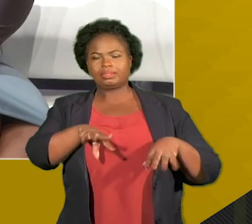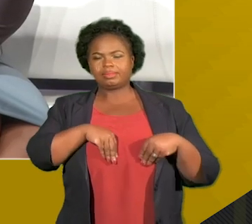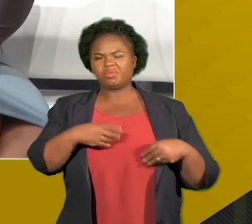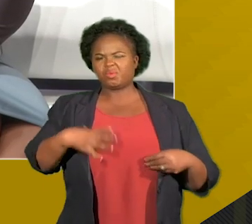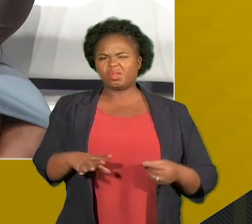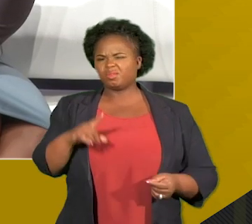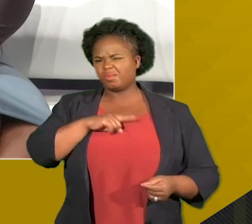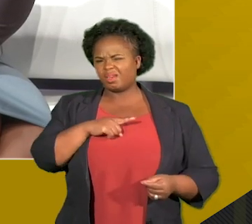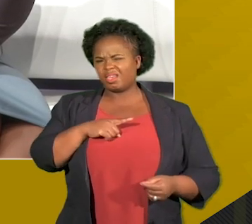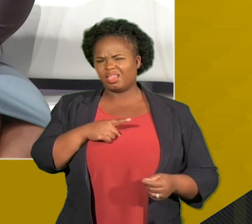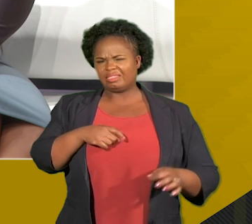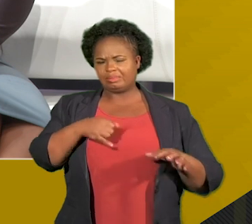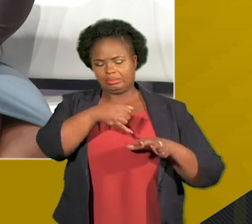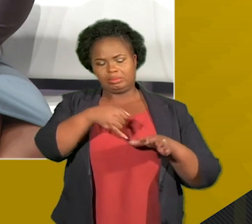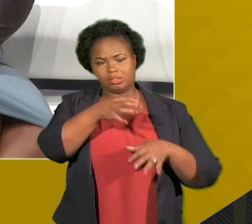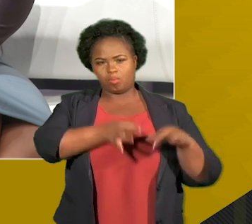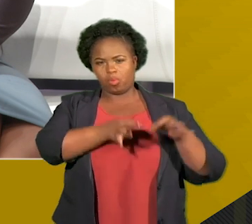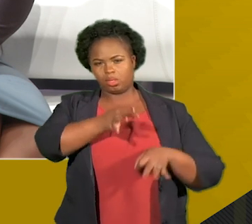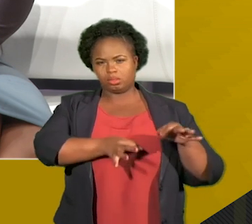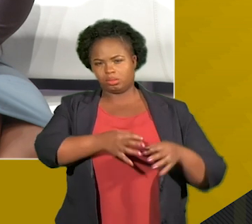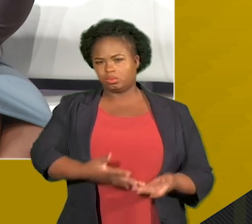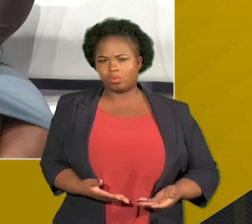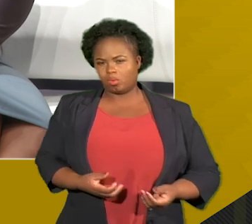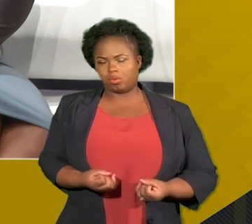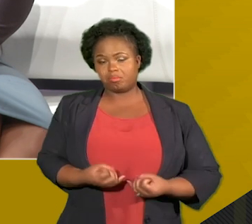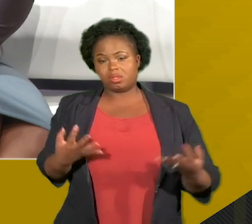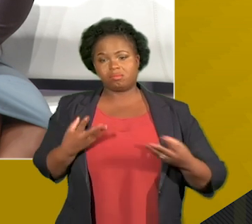politics ayenzakalayo ngaphakathi, or it's ignorant